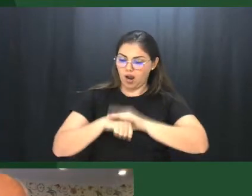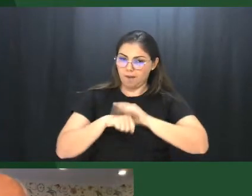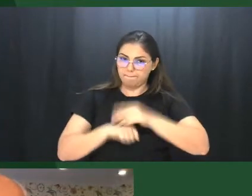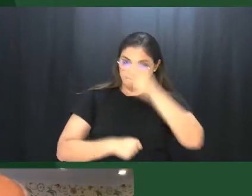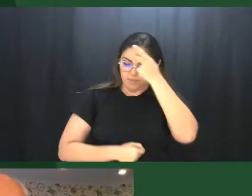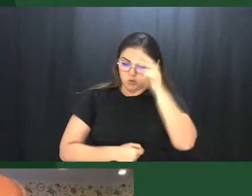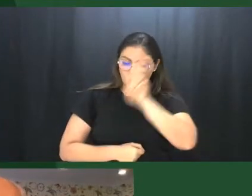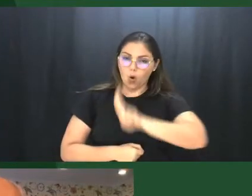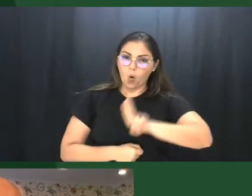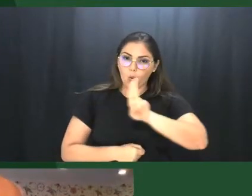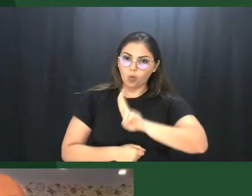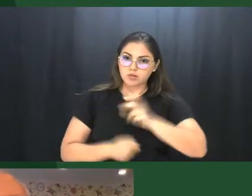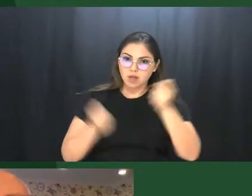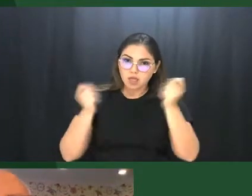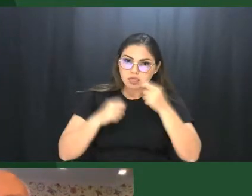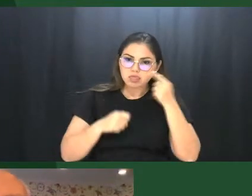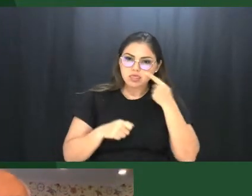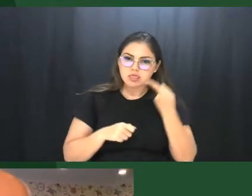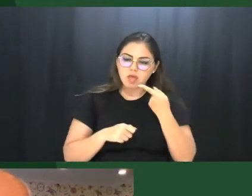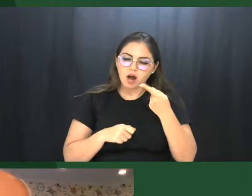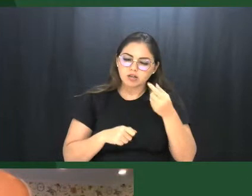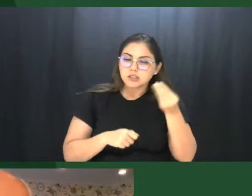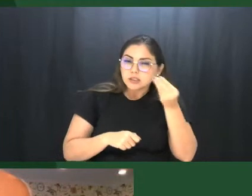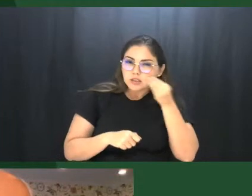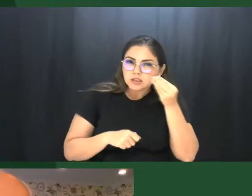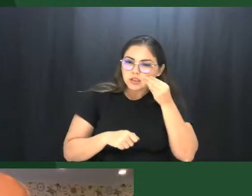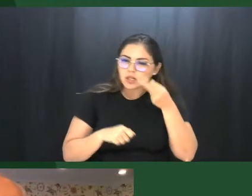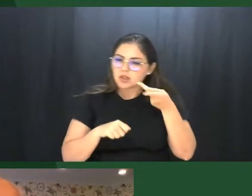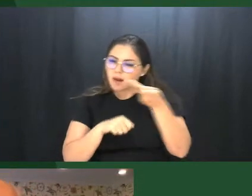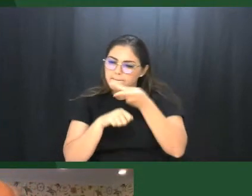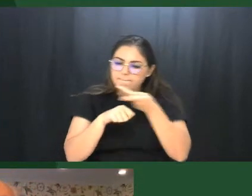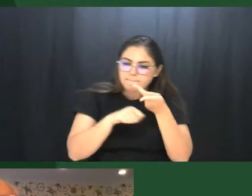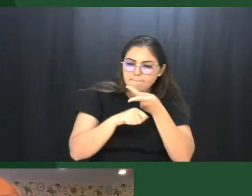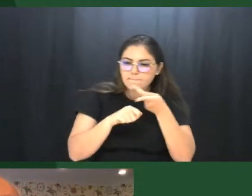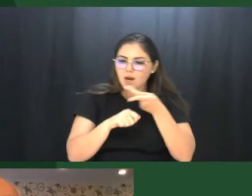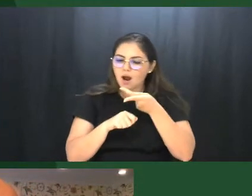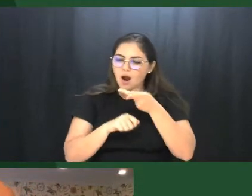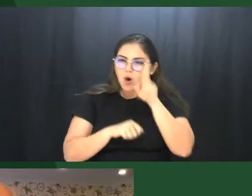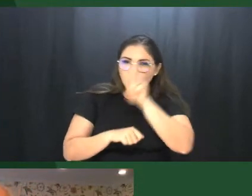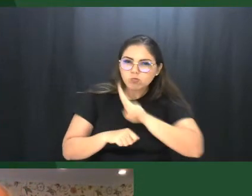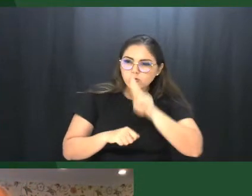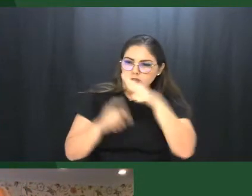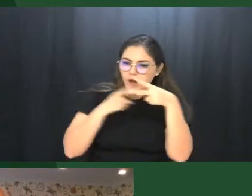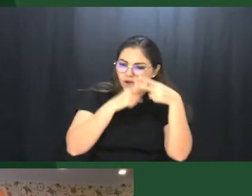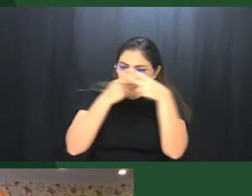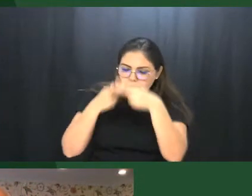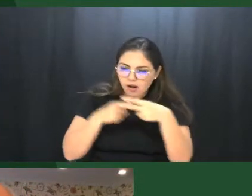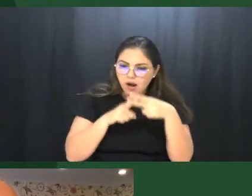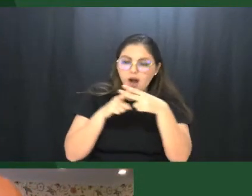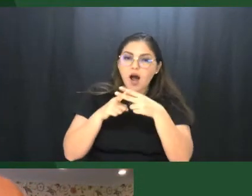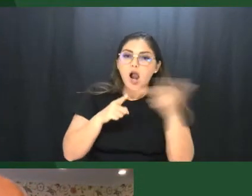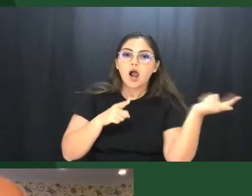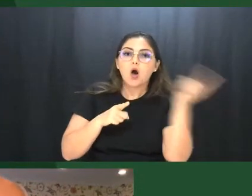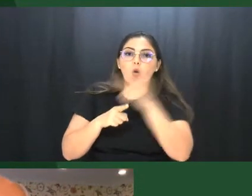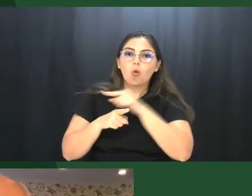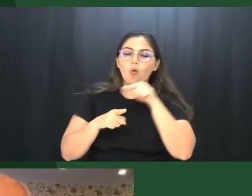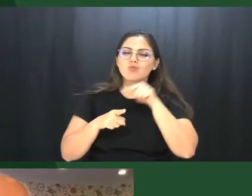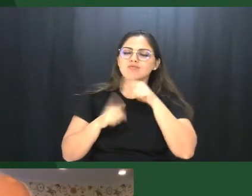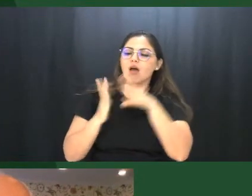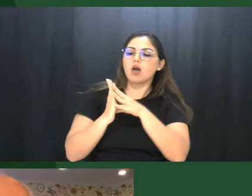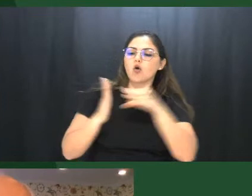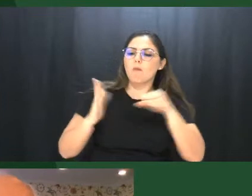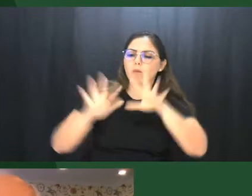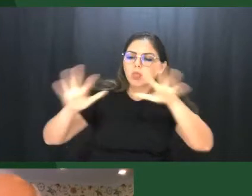and explore how the model works. And that way you can avoid the need, you can prevent the